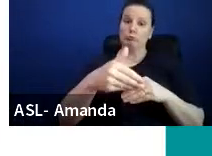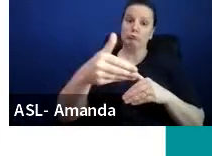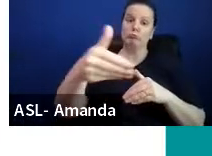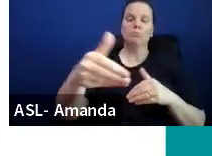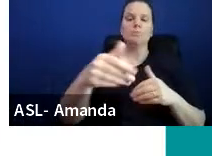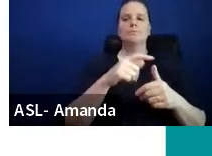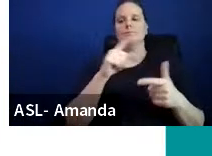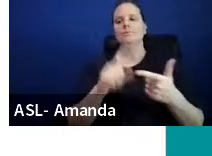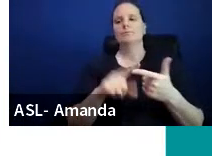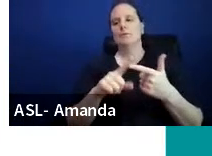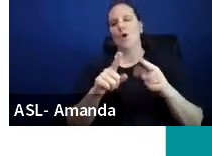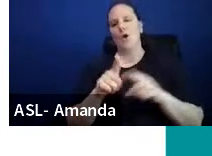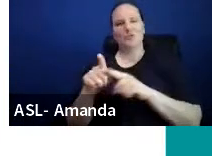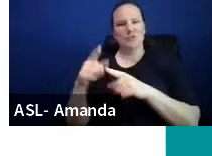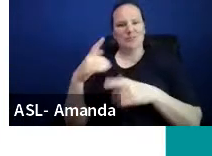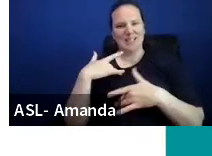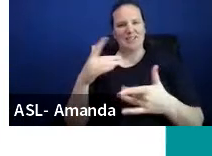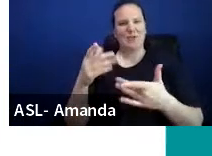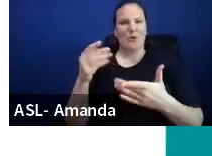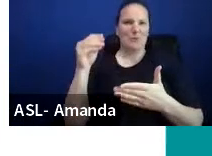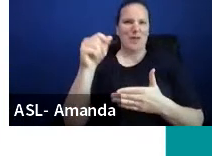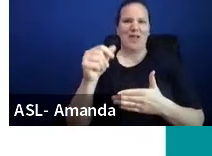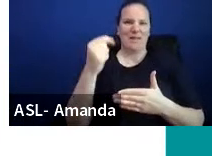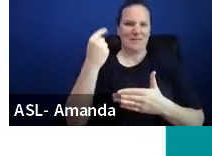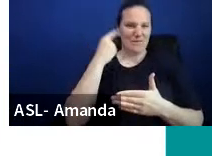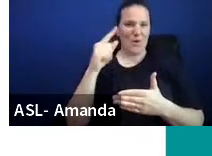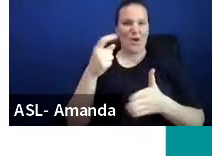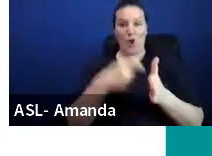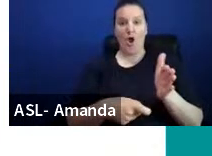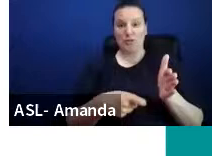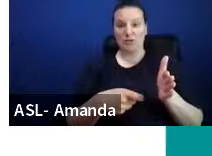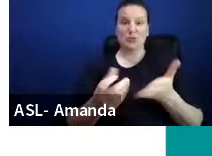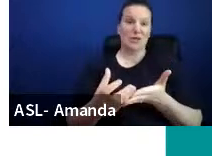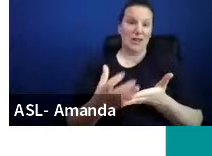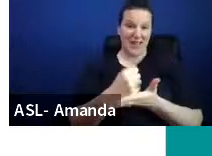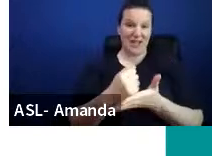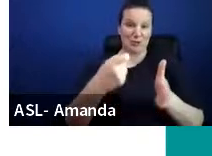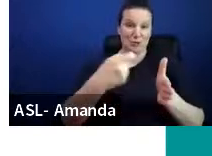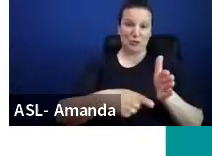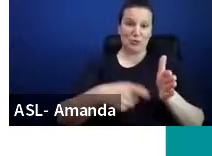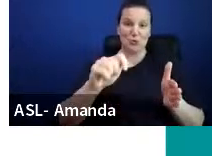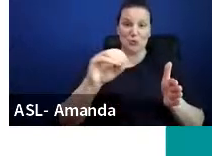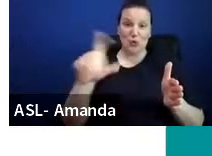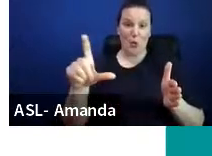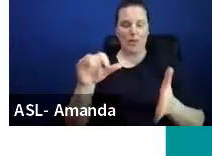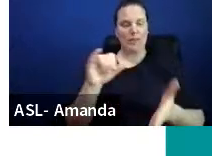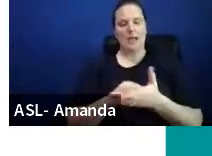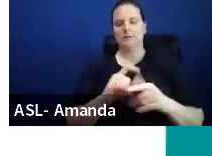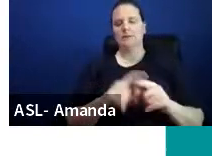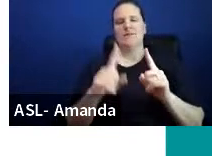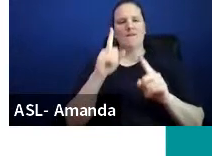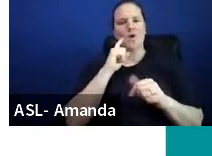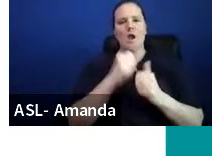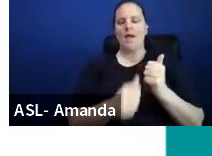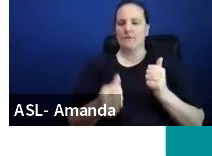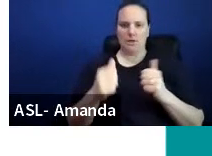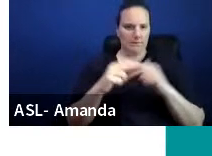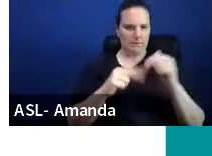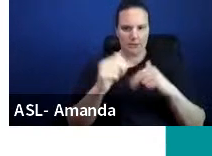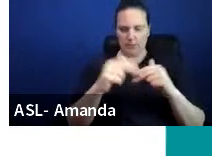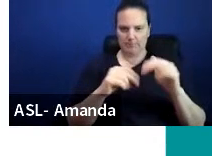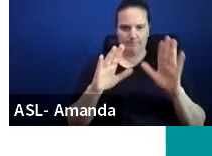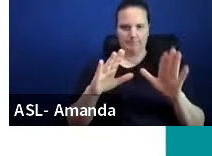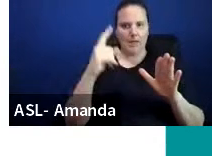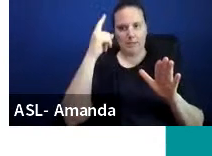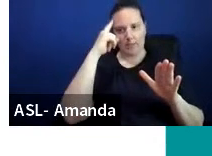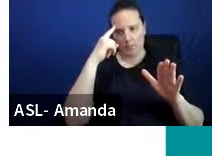And then that also typically goes to pay for the cost to collect tolls, which will be different for every facility. And I think as